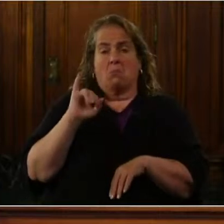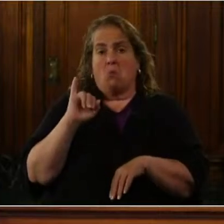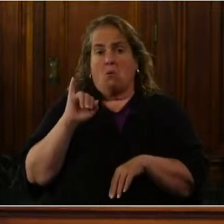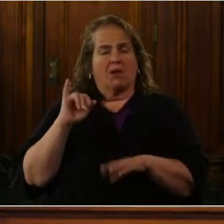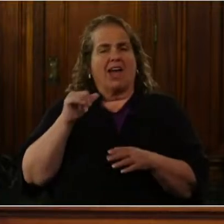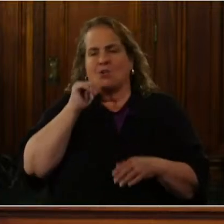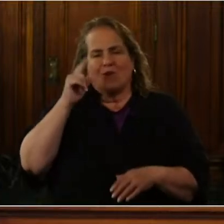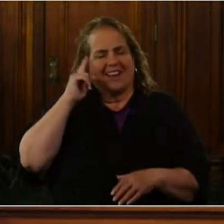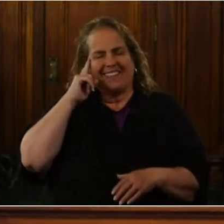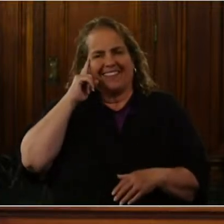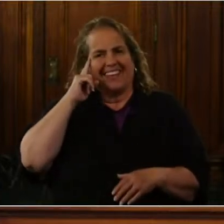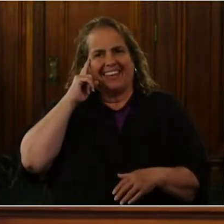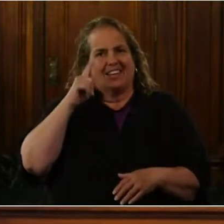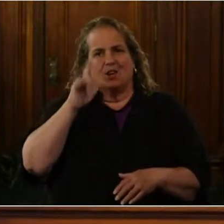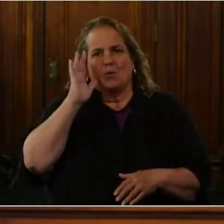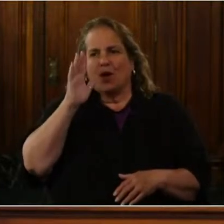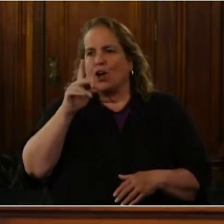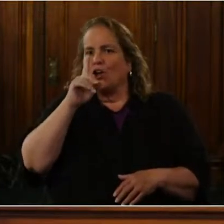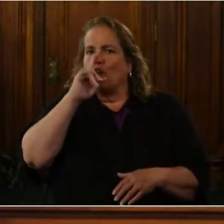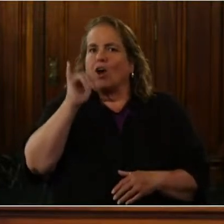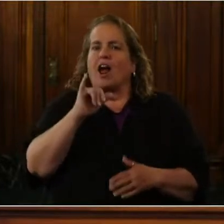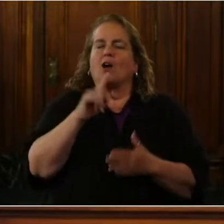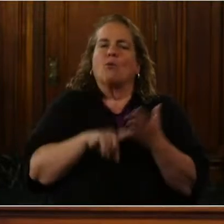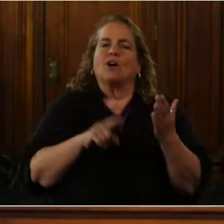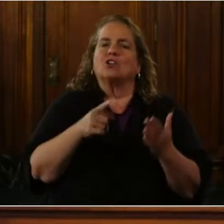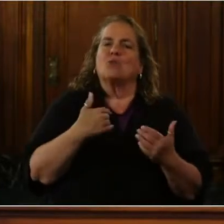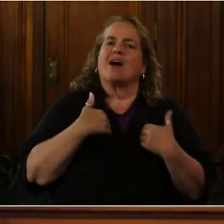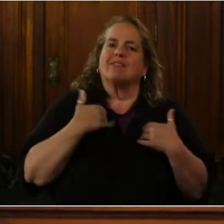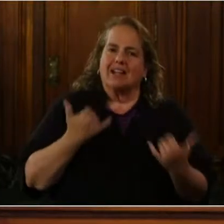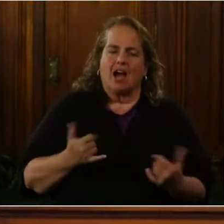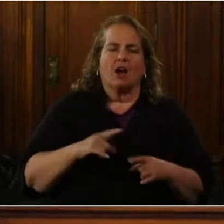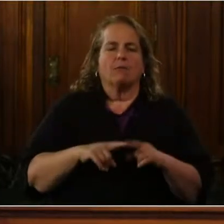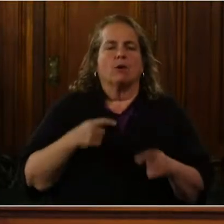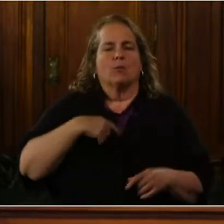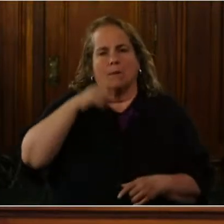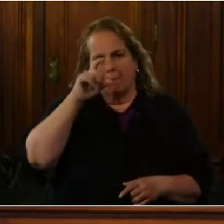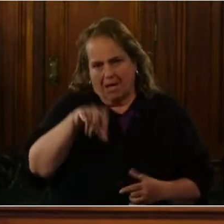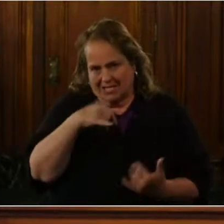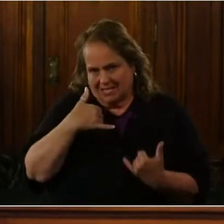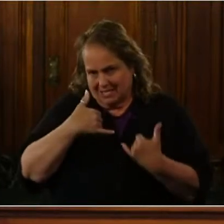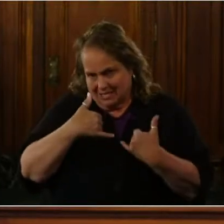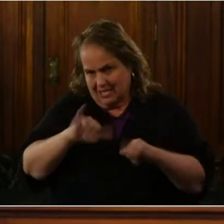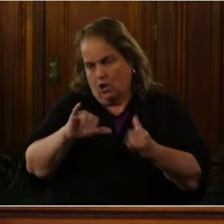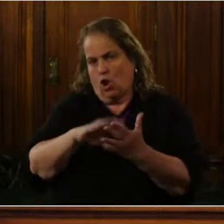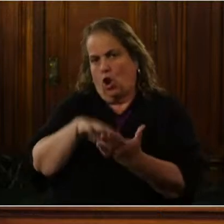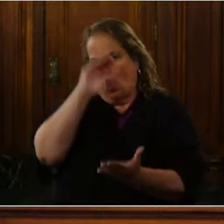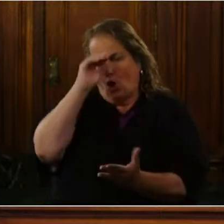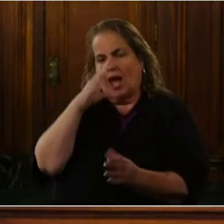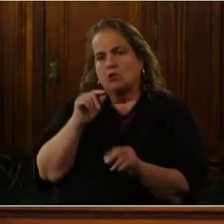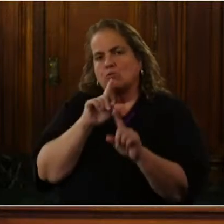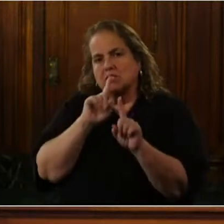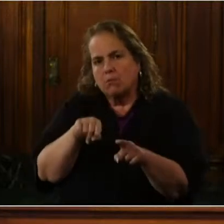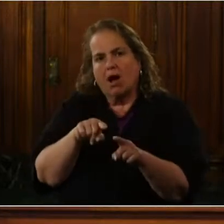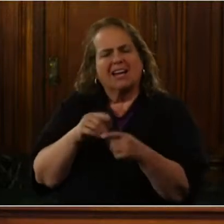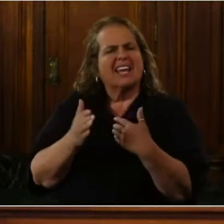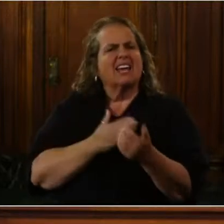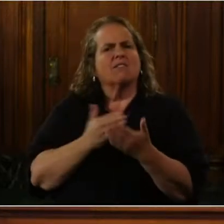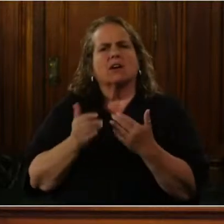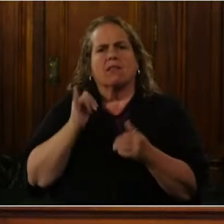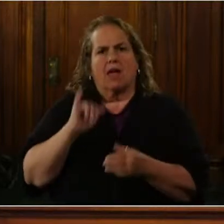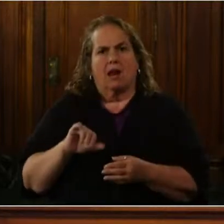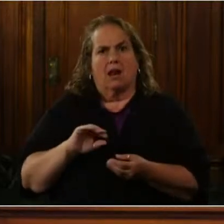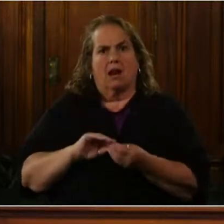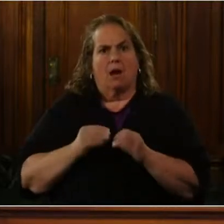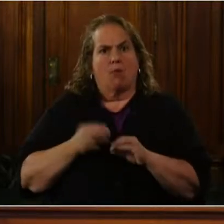look like they do right now, but we still got to be able to learn and respond even to the amount of historic claims we've